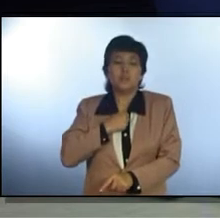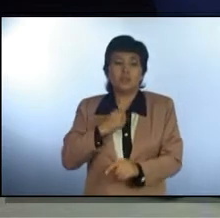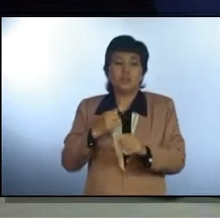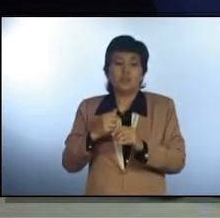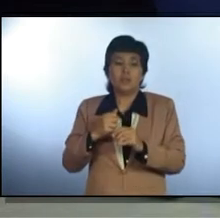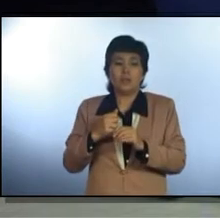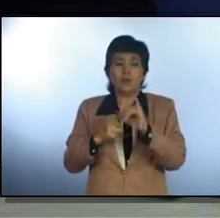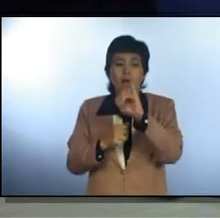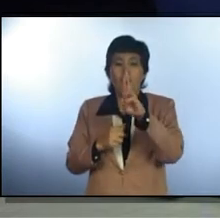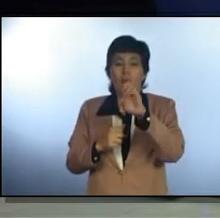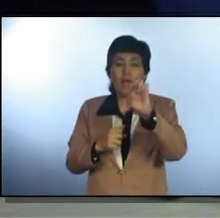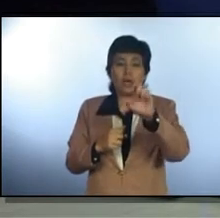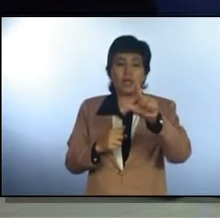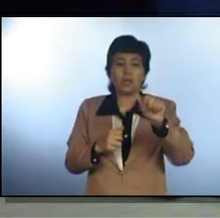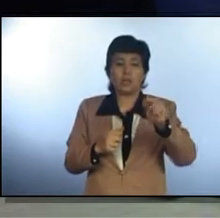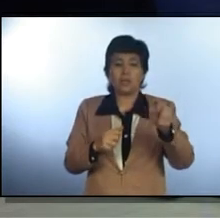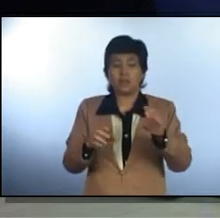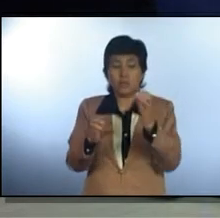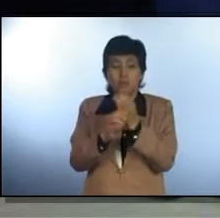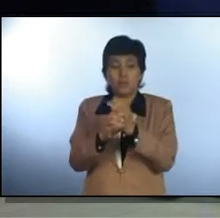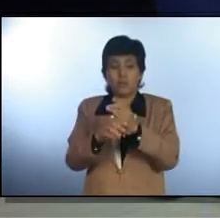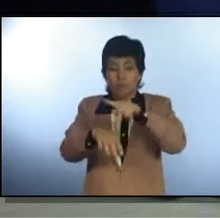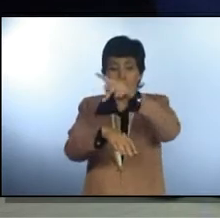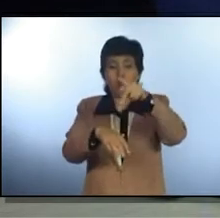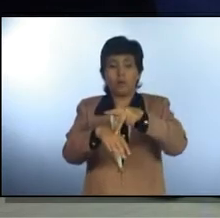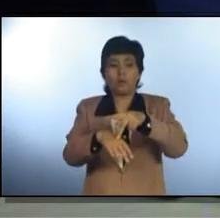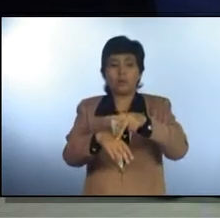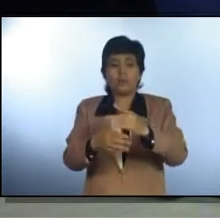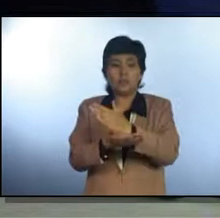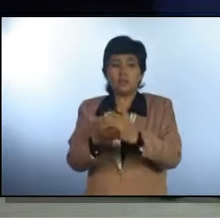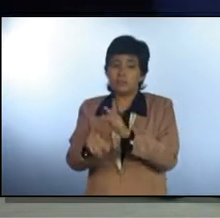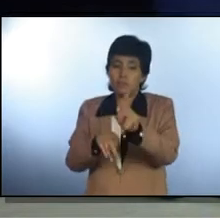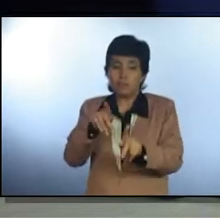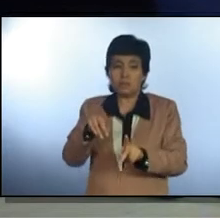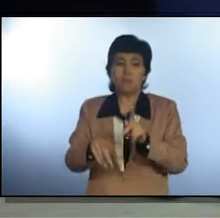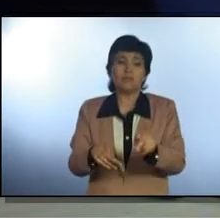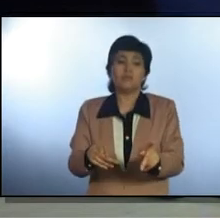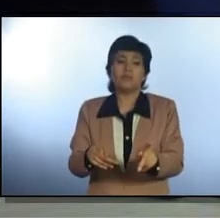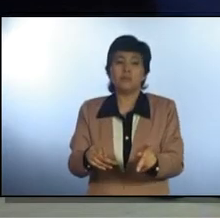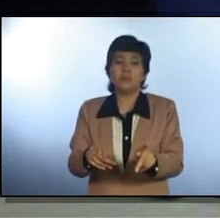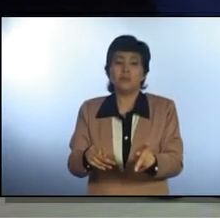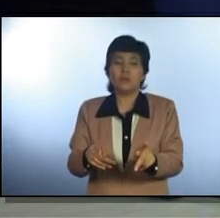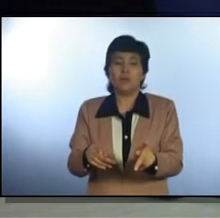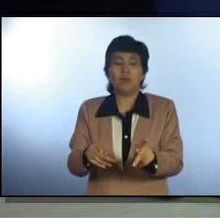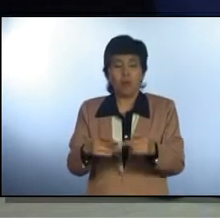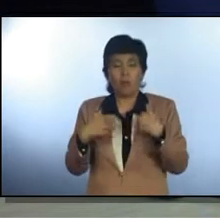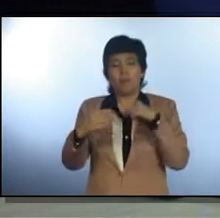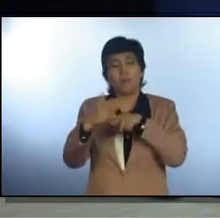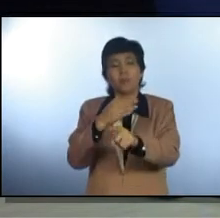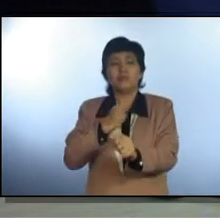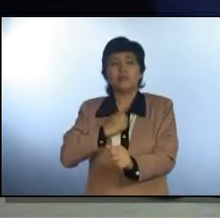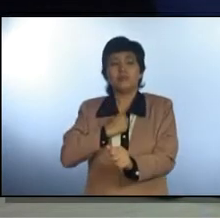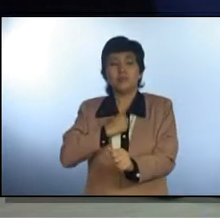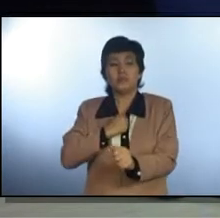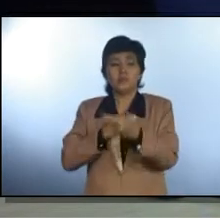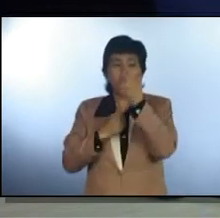An island with a group of people, a small island. Some people would commit suicide, and then